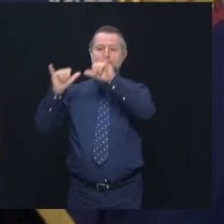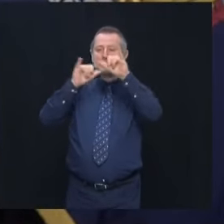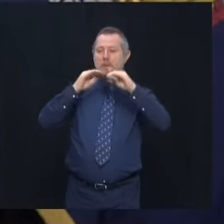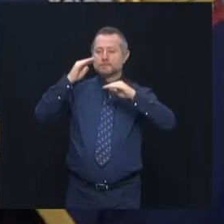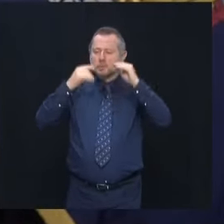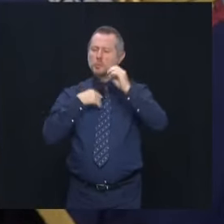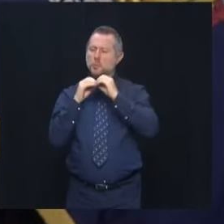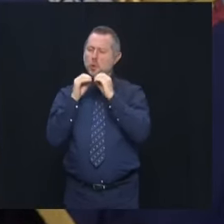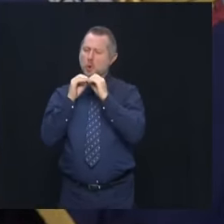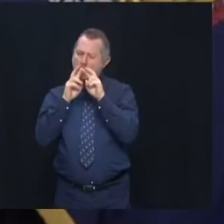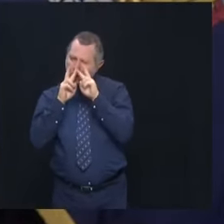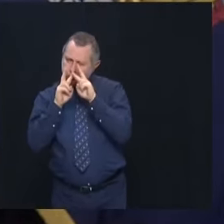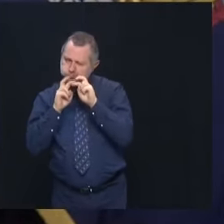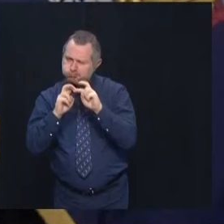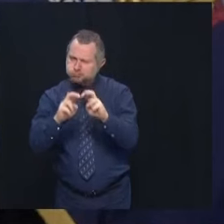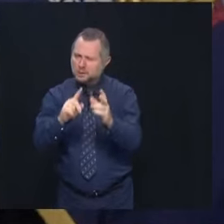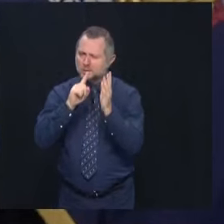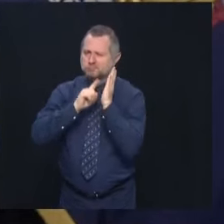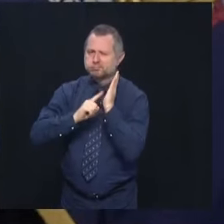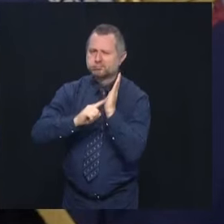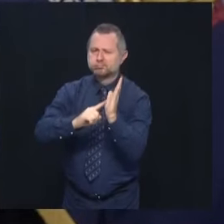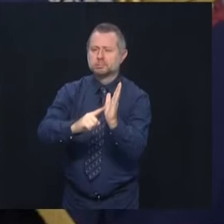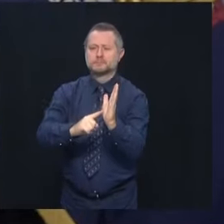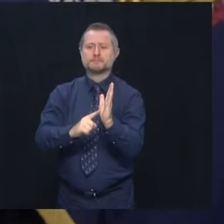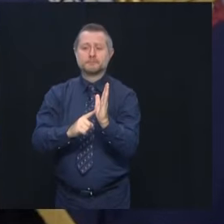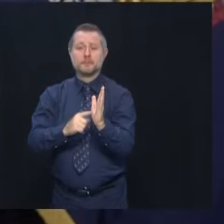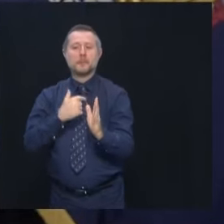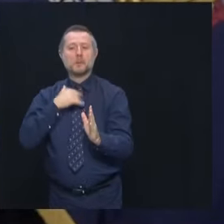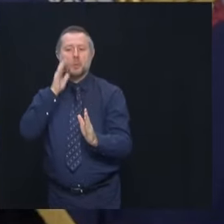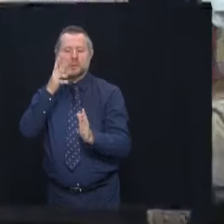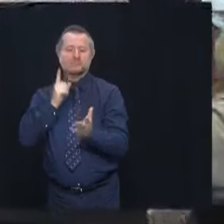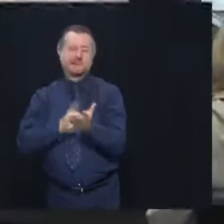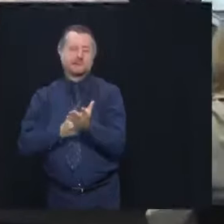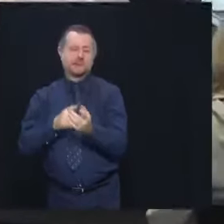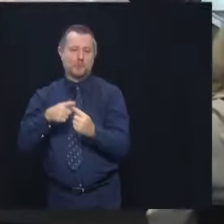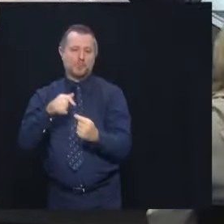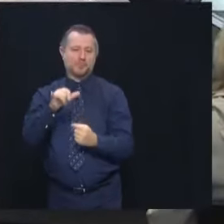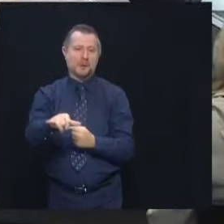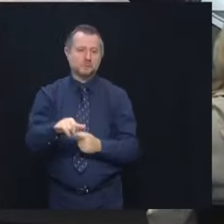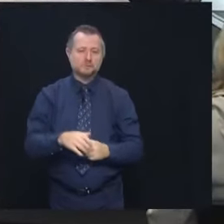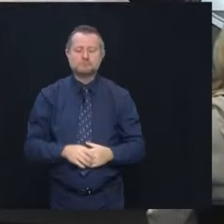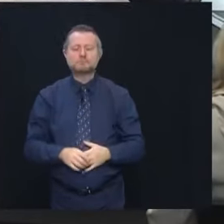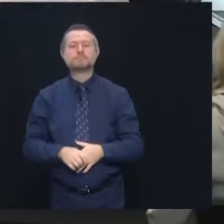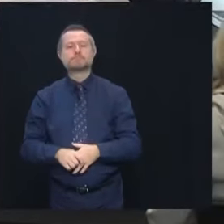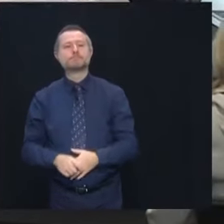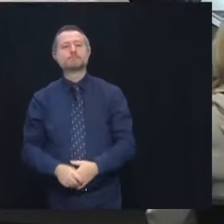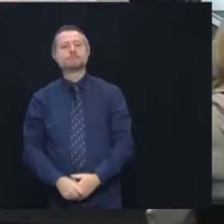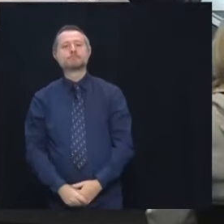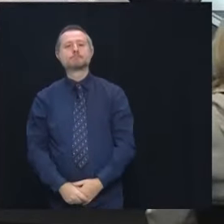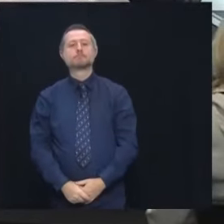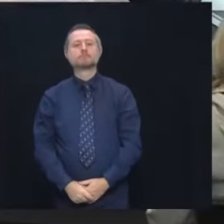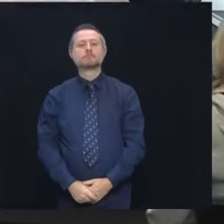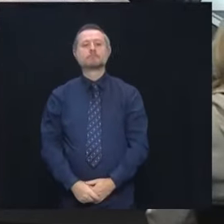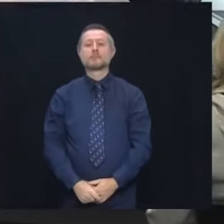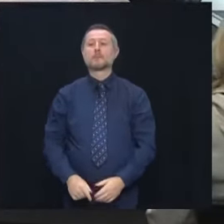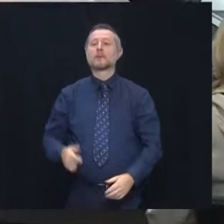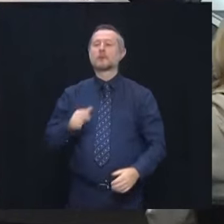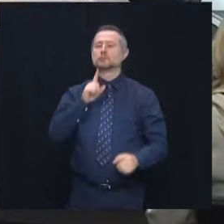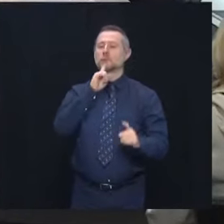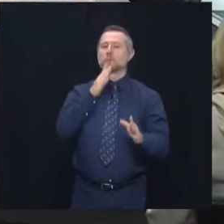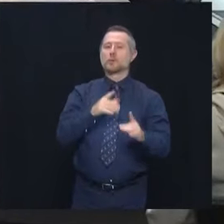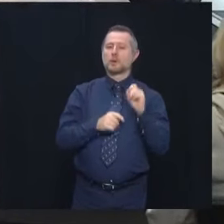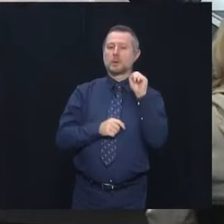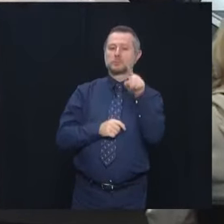the data. But it's the same basic conversation we're having here. So, Governor. Excuse me 1 second. Do you believe you have the legal